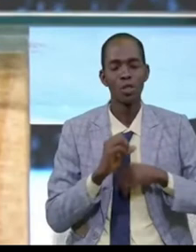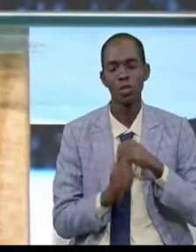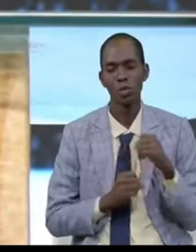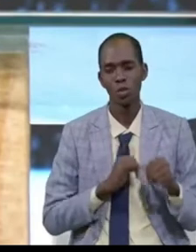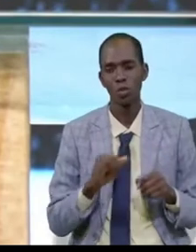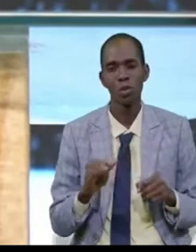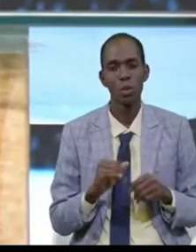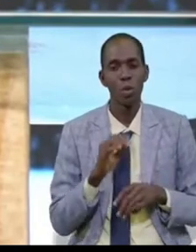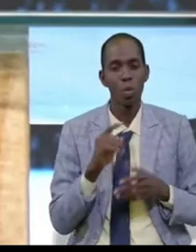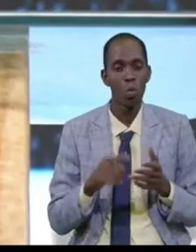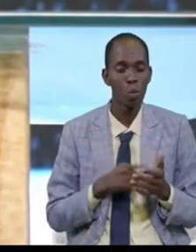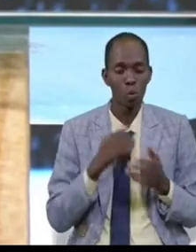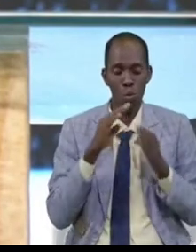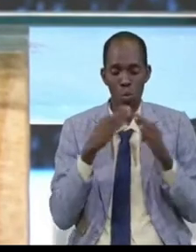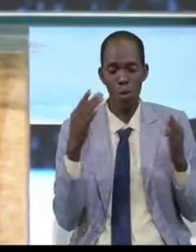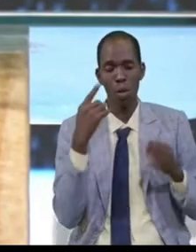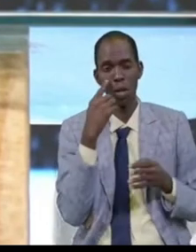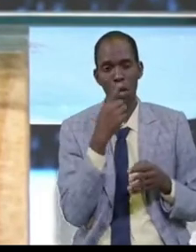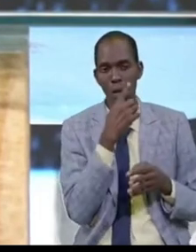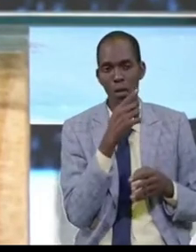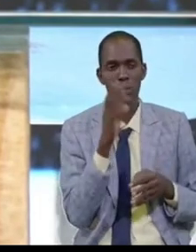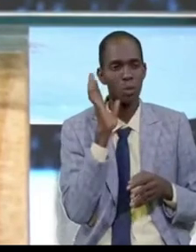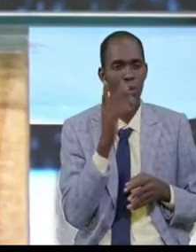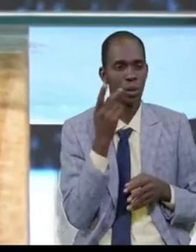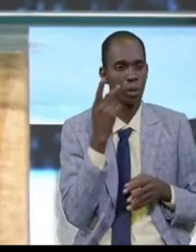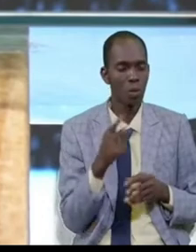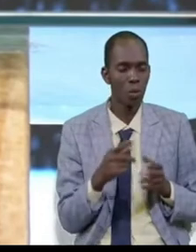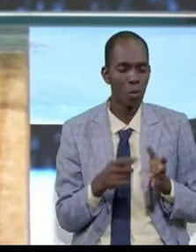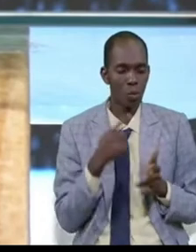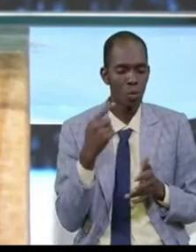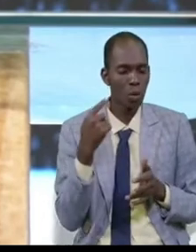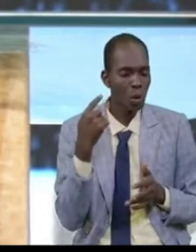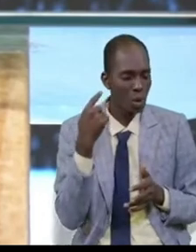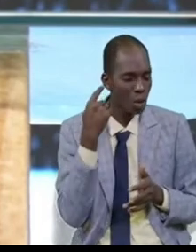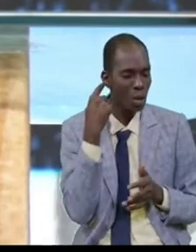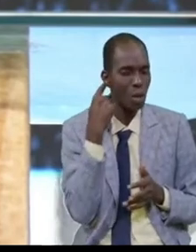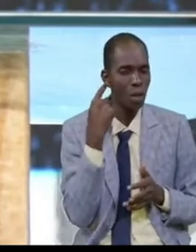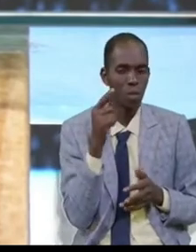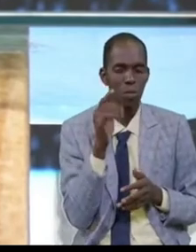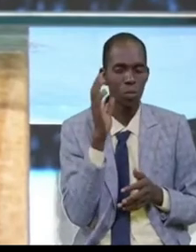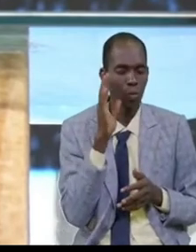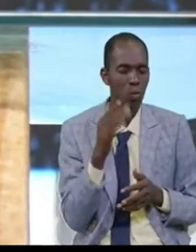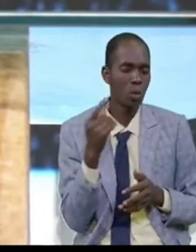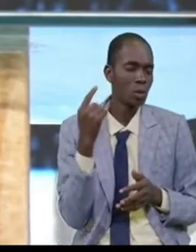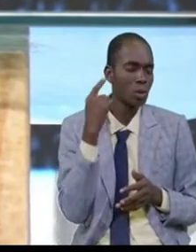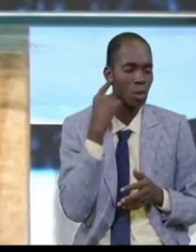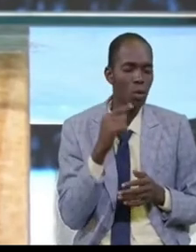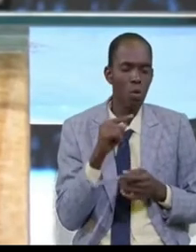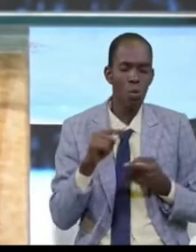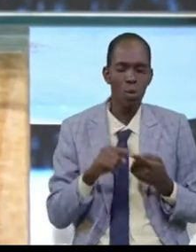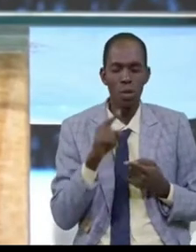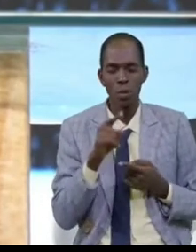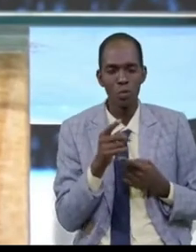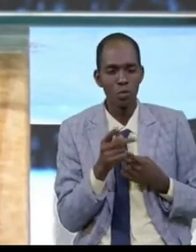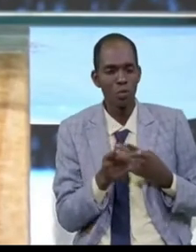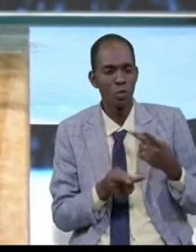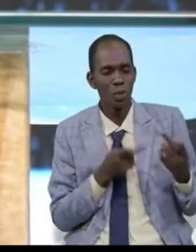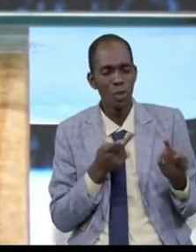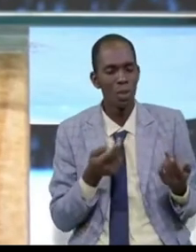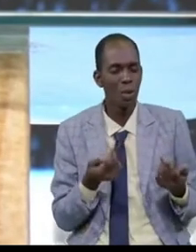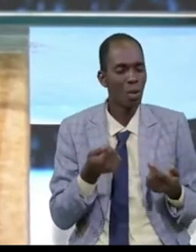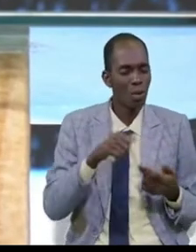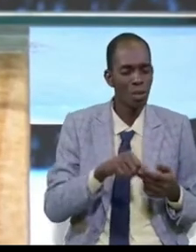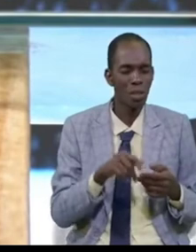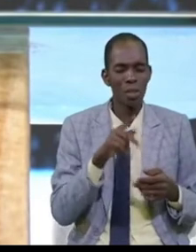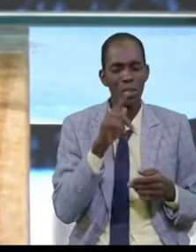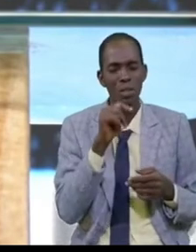will see. And once we open our ears, we will hear. And once we visit each other or telephone